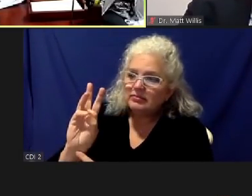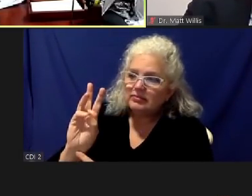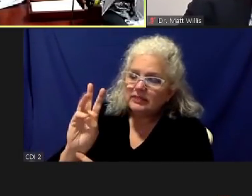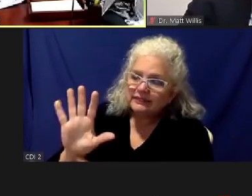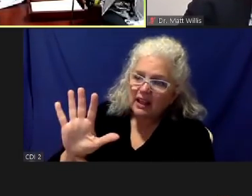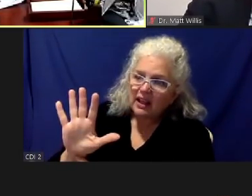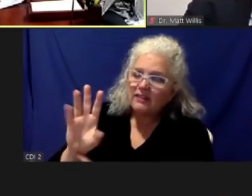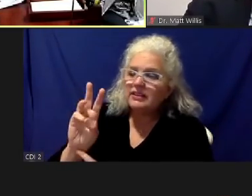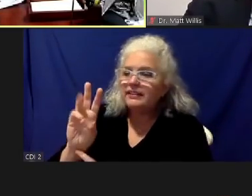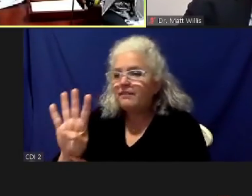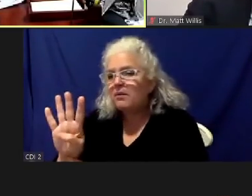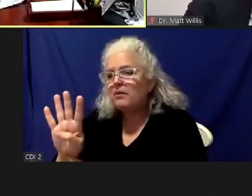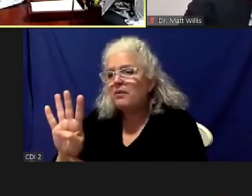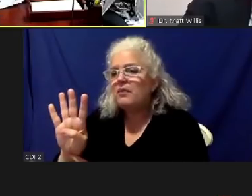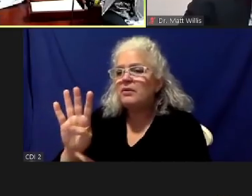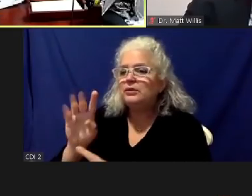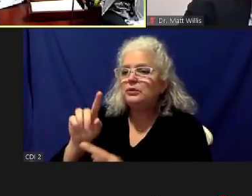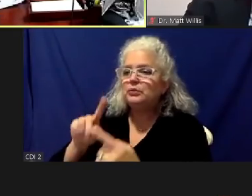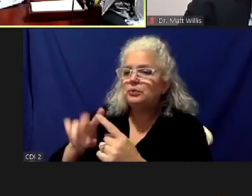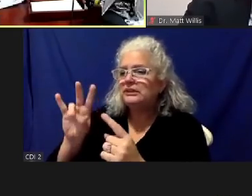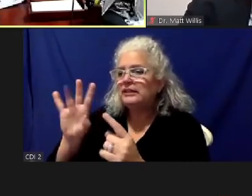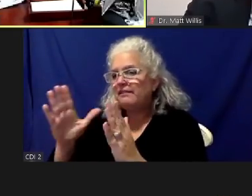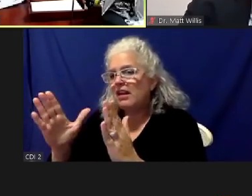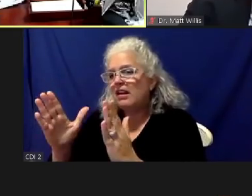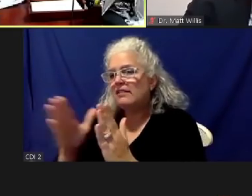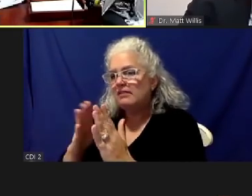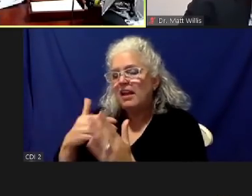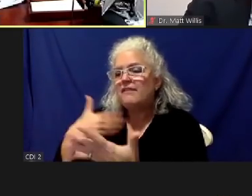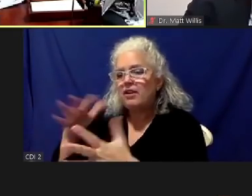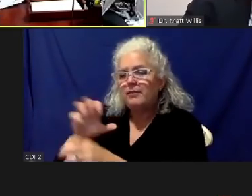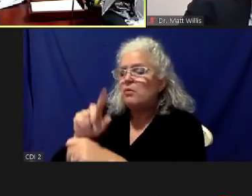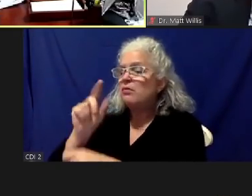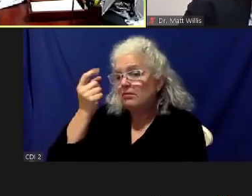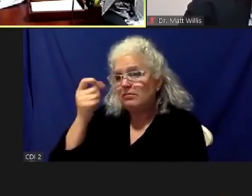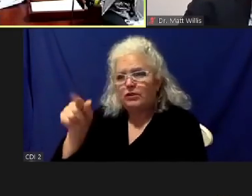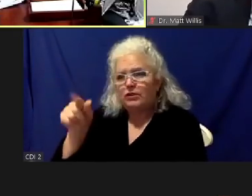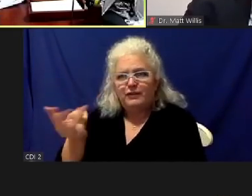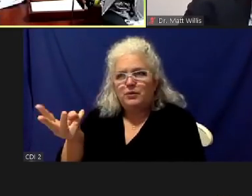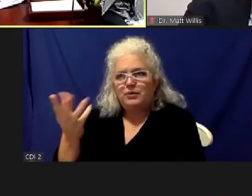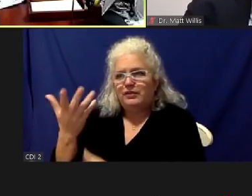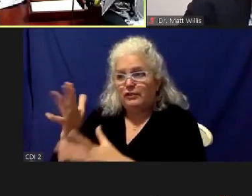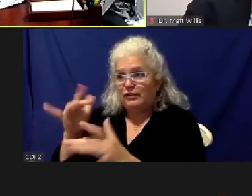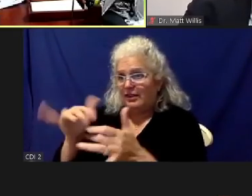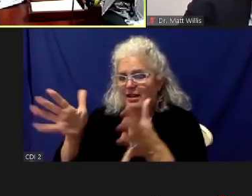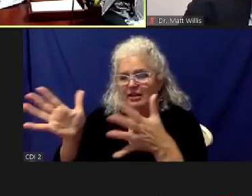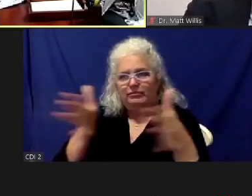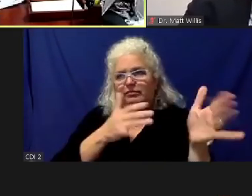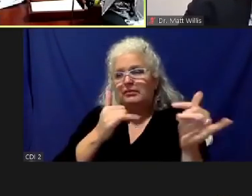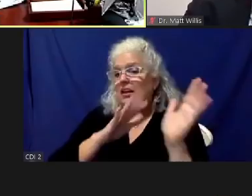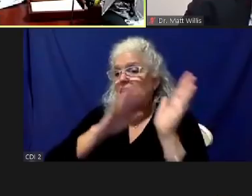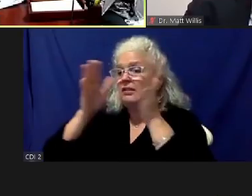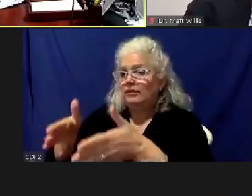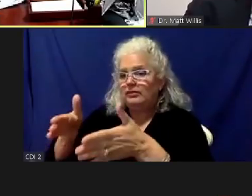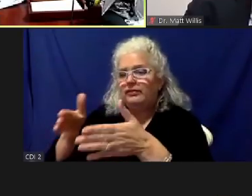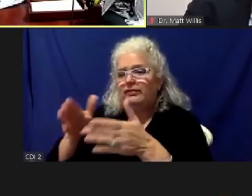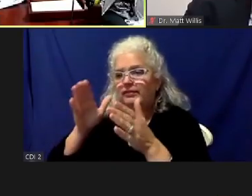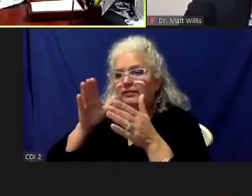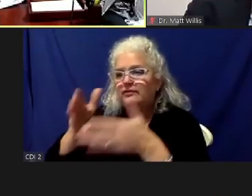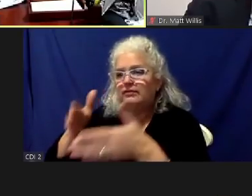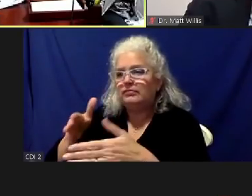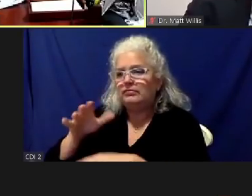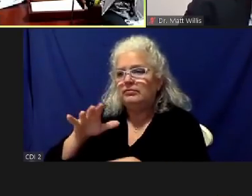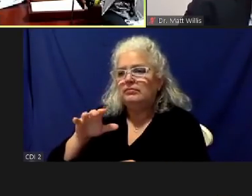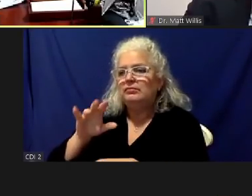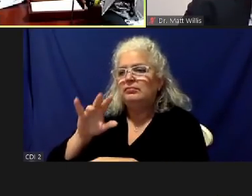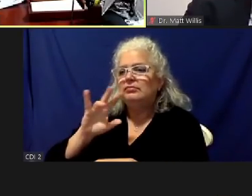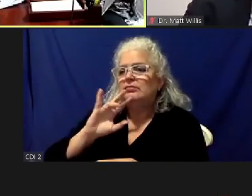Right now, we've really narrowed down to the 75 and older group and keeping in lockstep with our partners at Public Health in